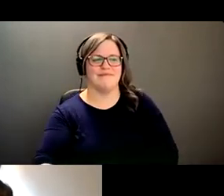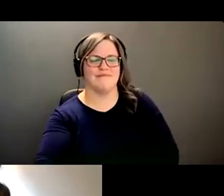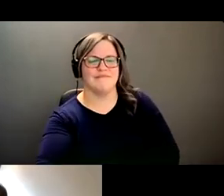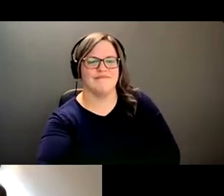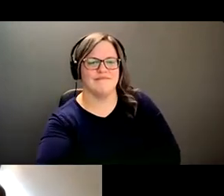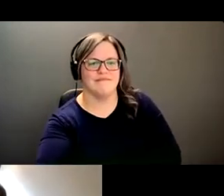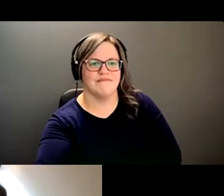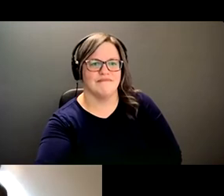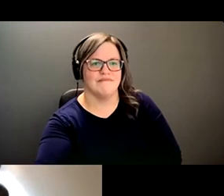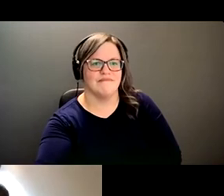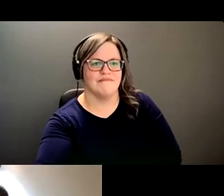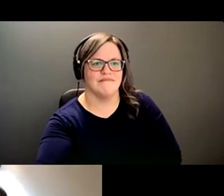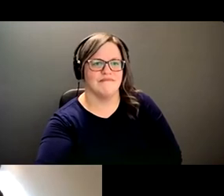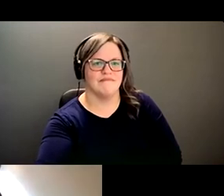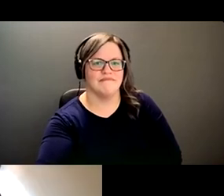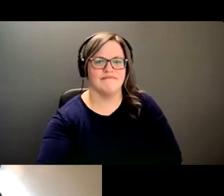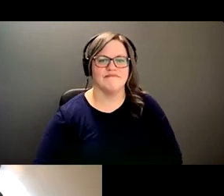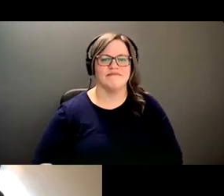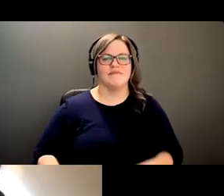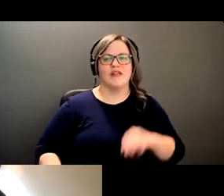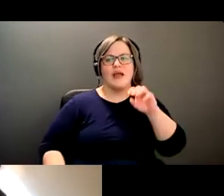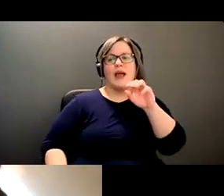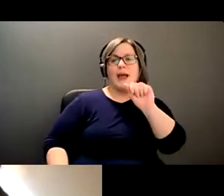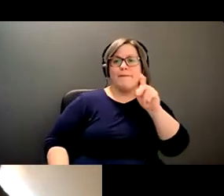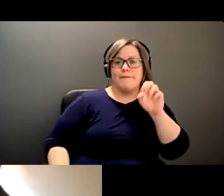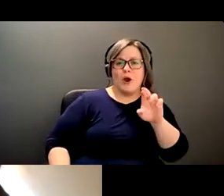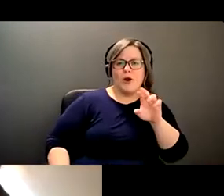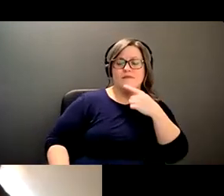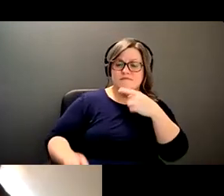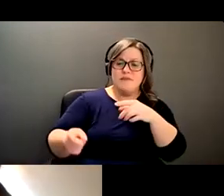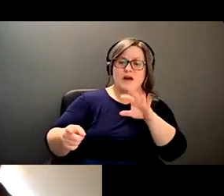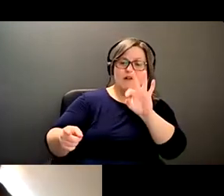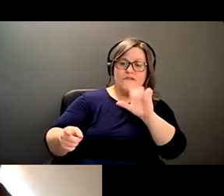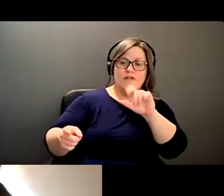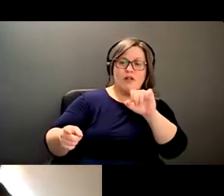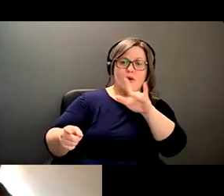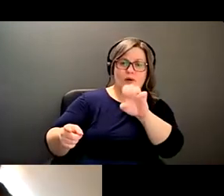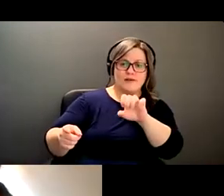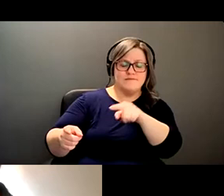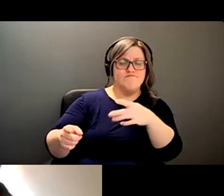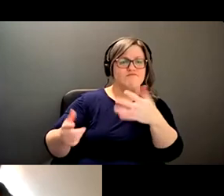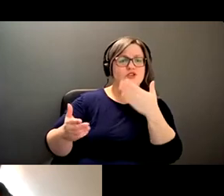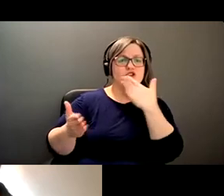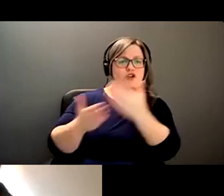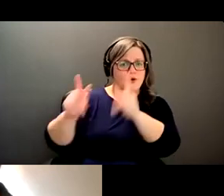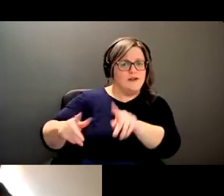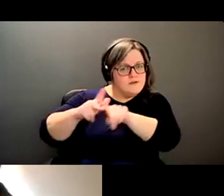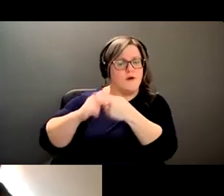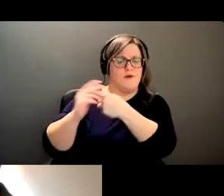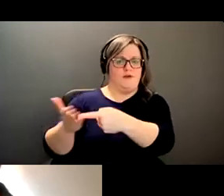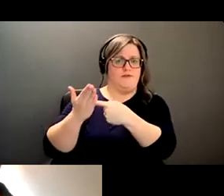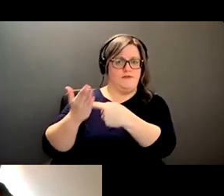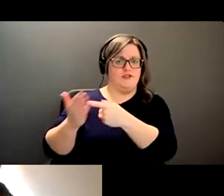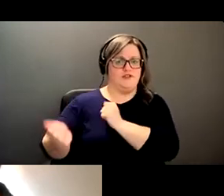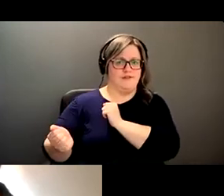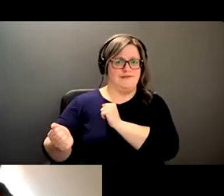So I think actually, Florence, it'd be a good place to start with outside of institutional context. For our conversation today, I think, you